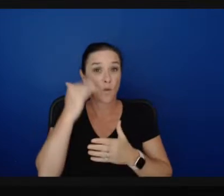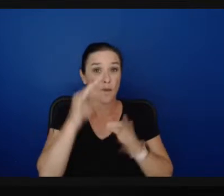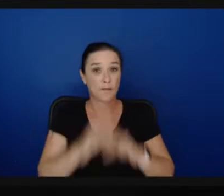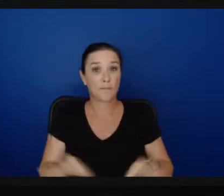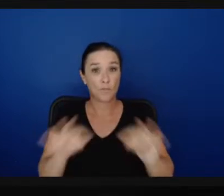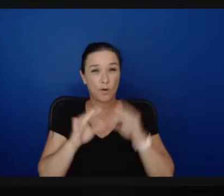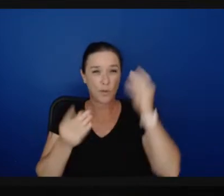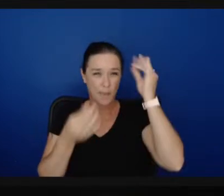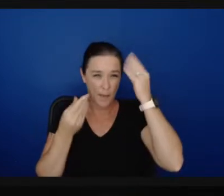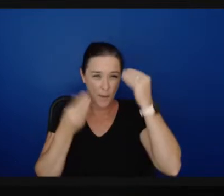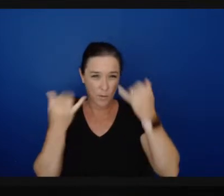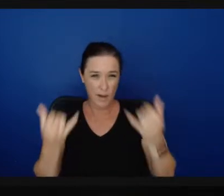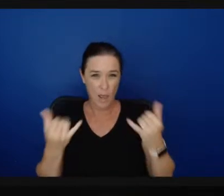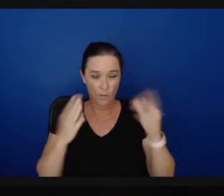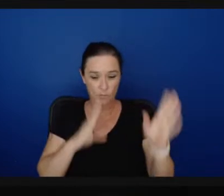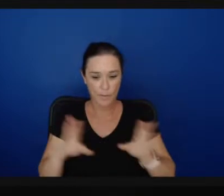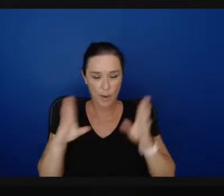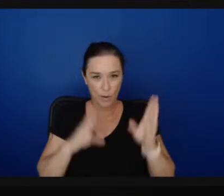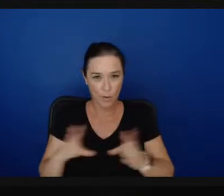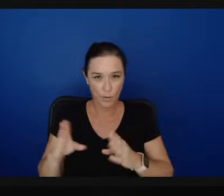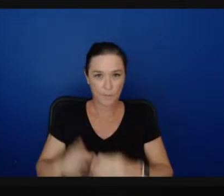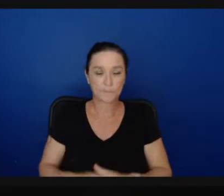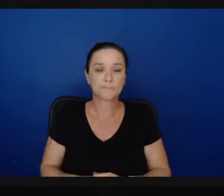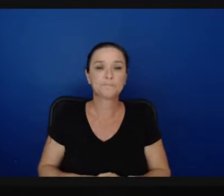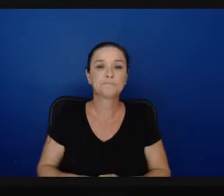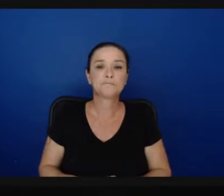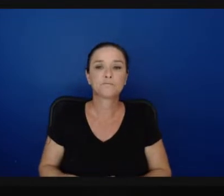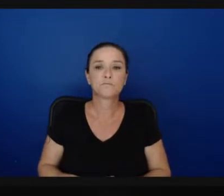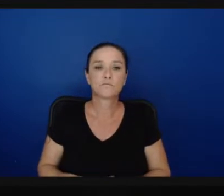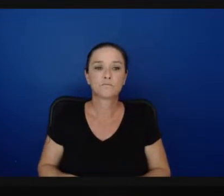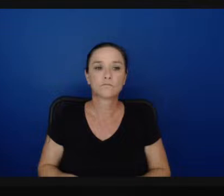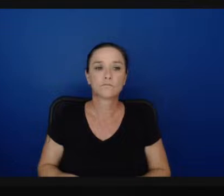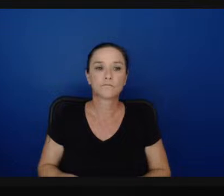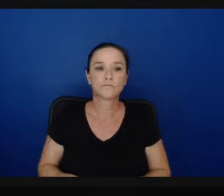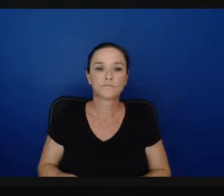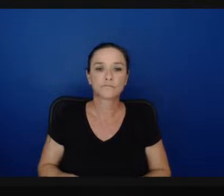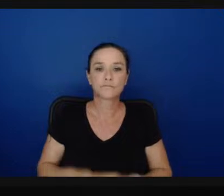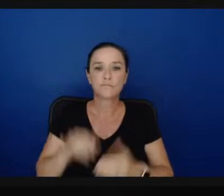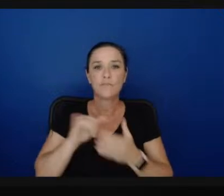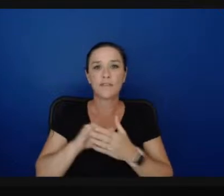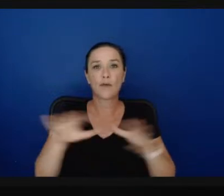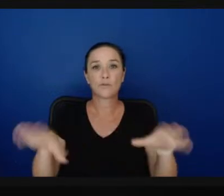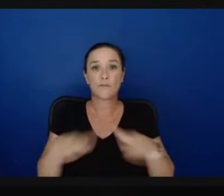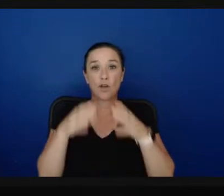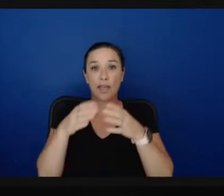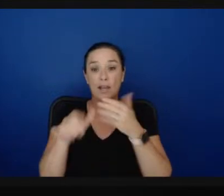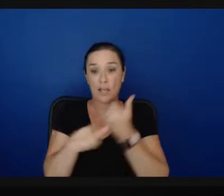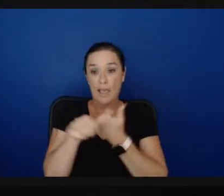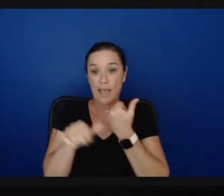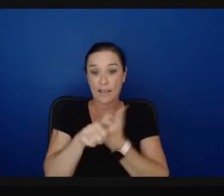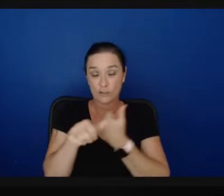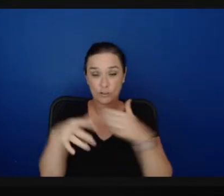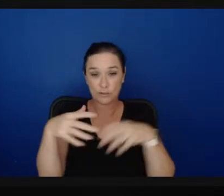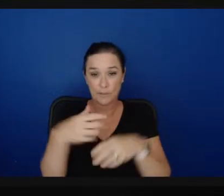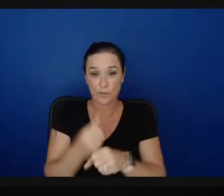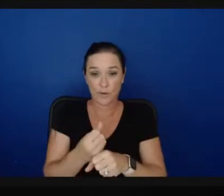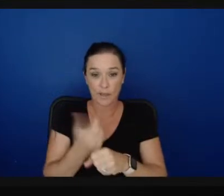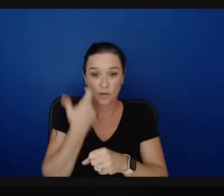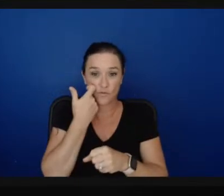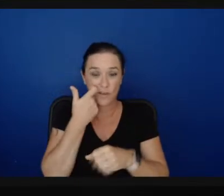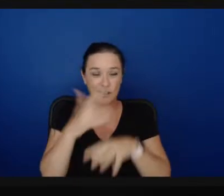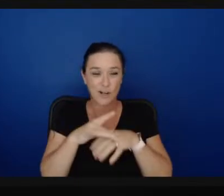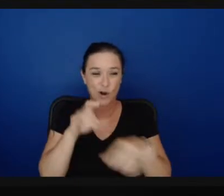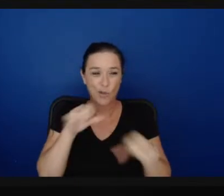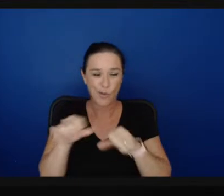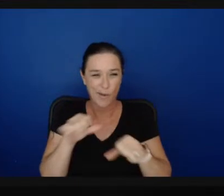and be prepared. So, all right, that was our volcanic hazard summary / recent earthquake bridge right